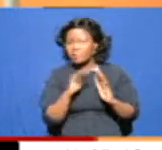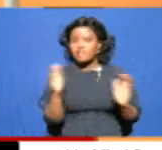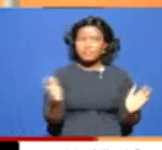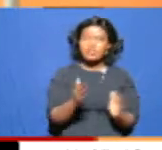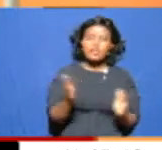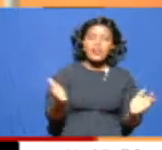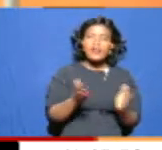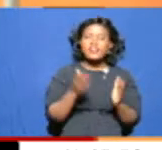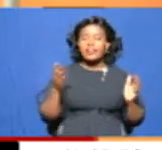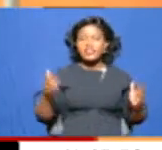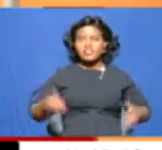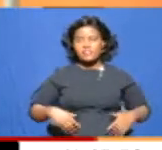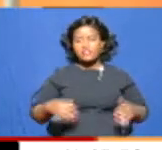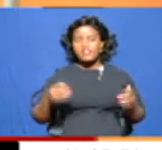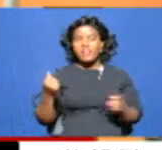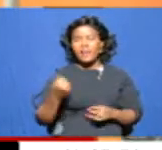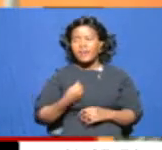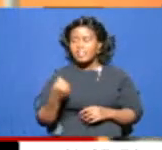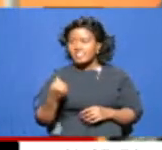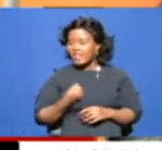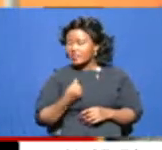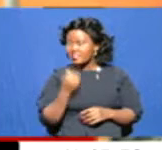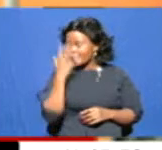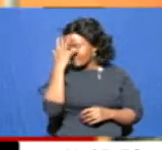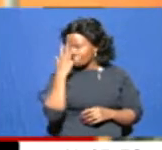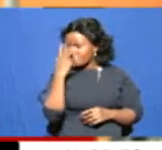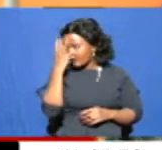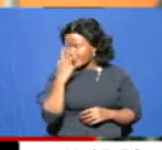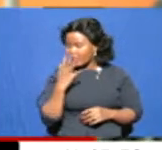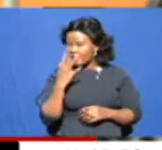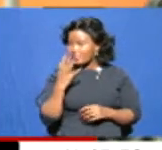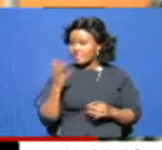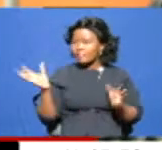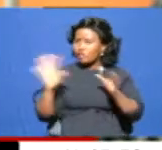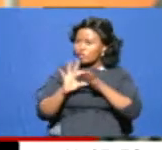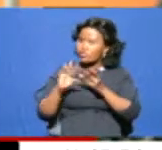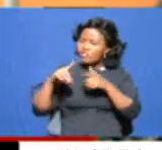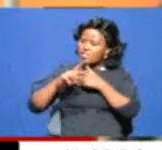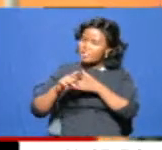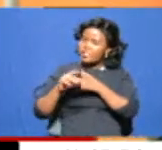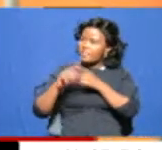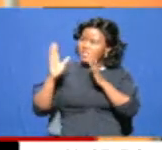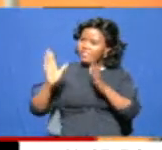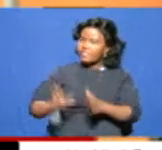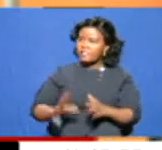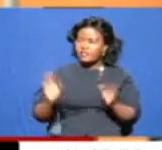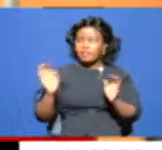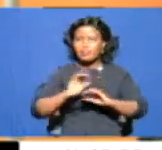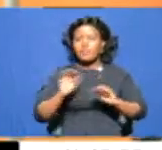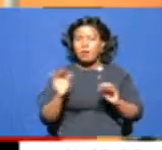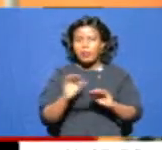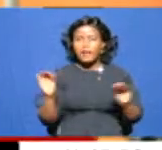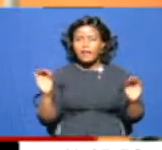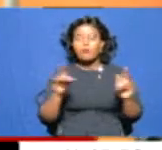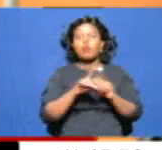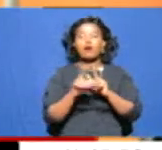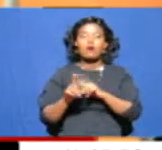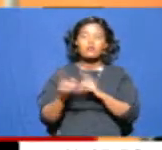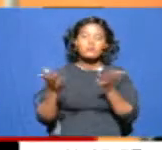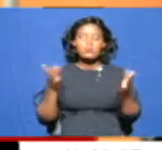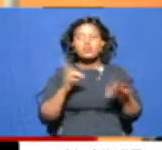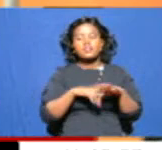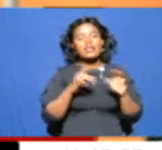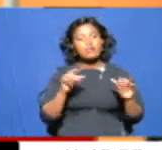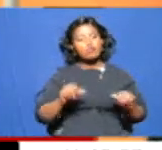shy of indeed venturing into engineering. And in that same spirit, as we continue the